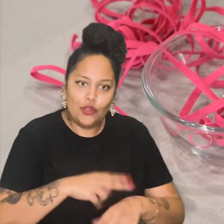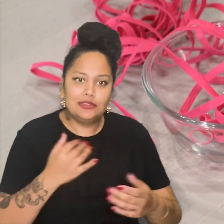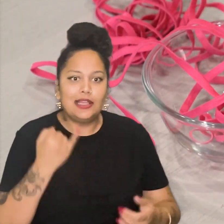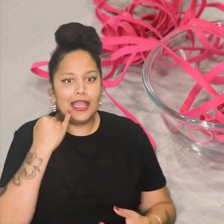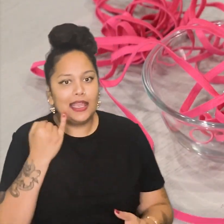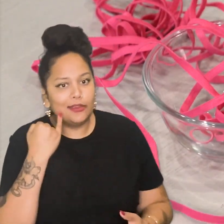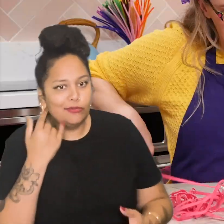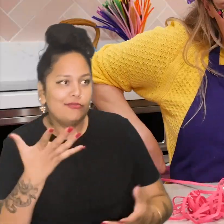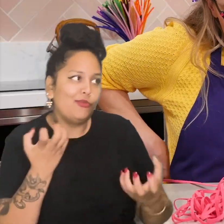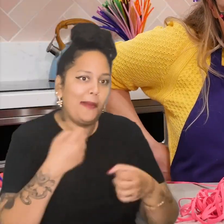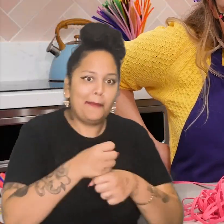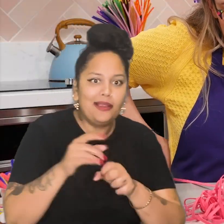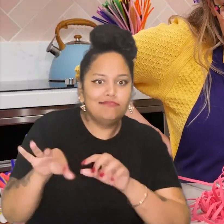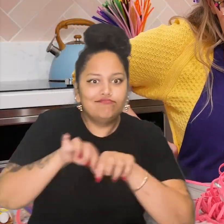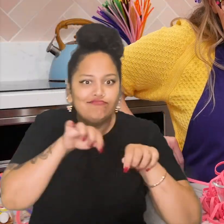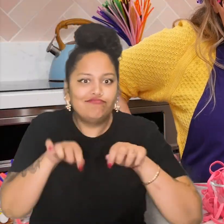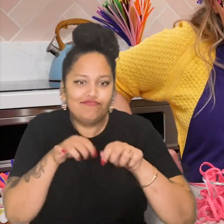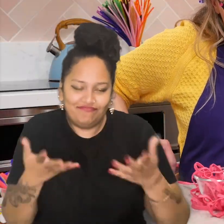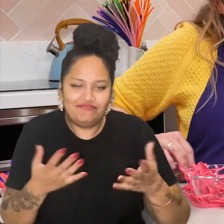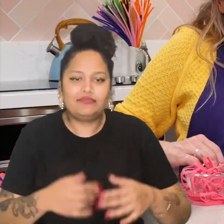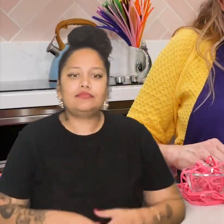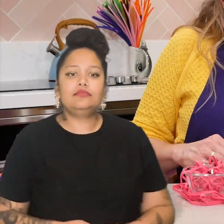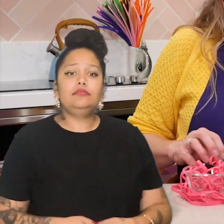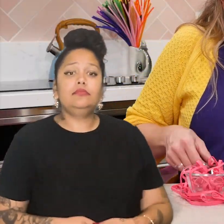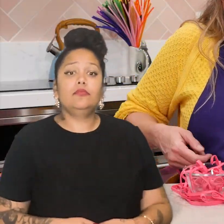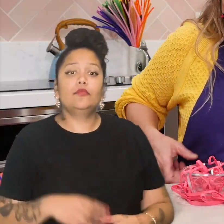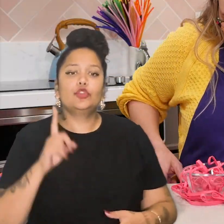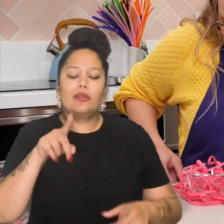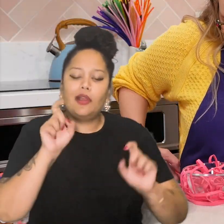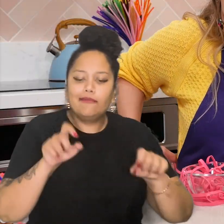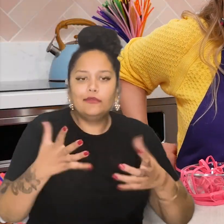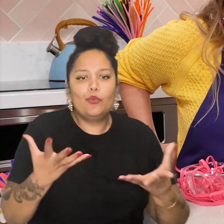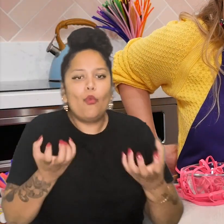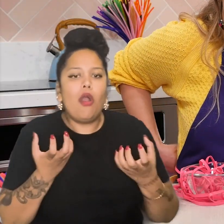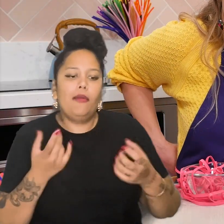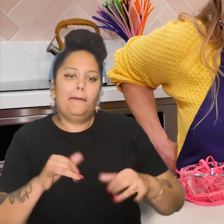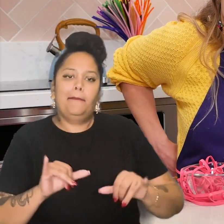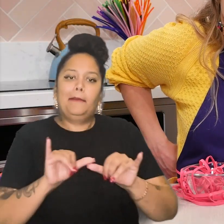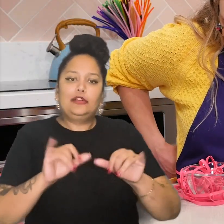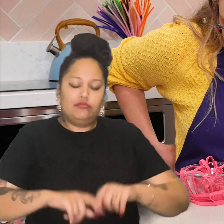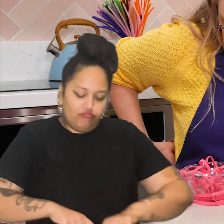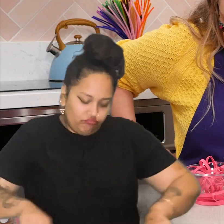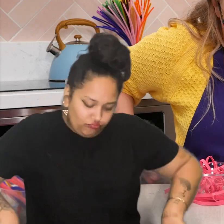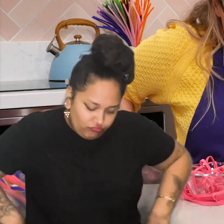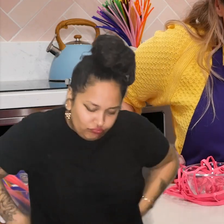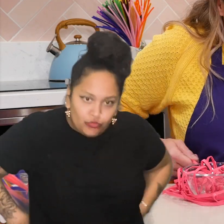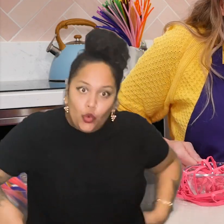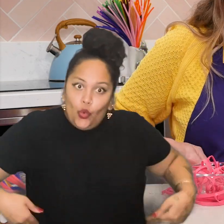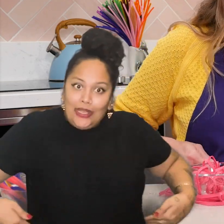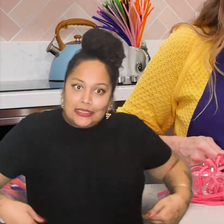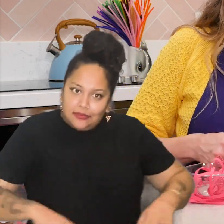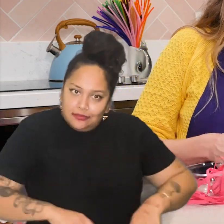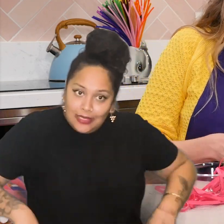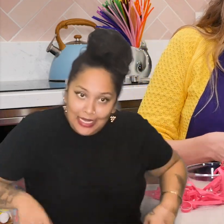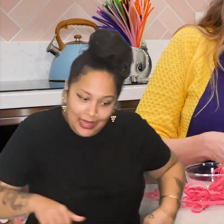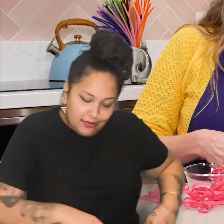elastic. You're gonna wanna measure it around your waist, like so.